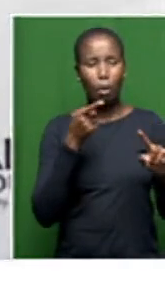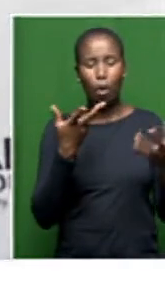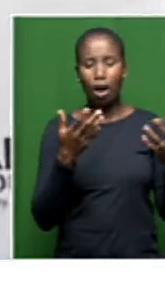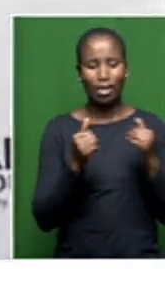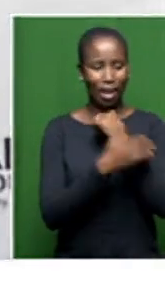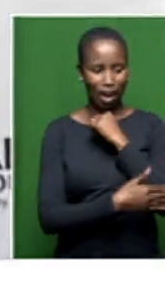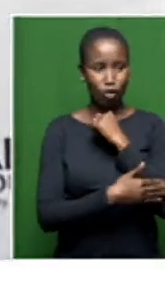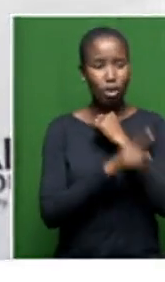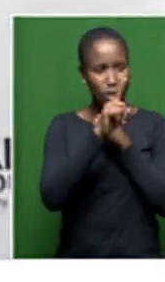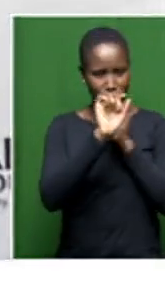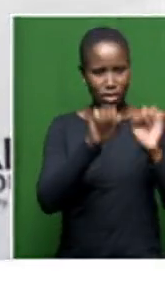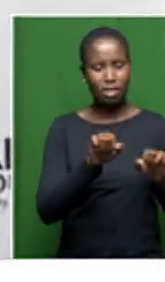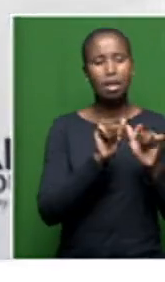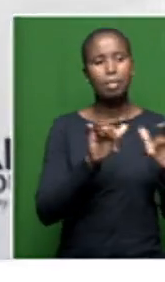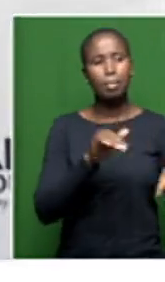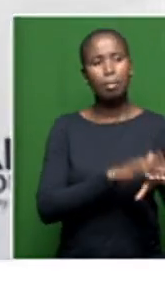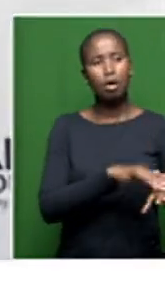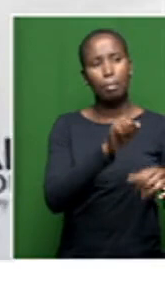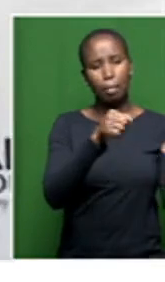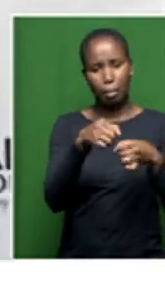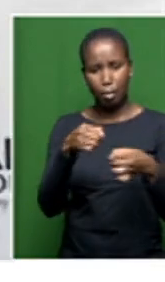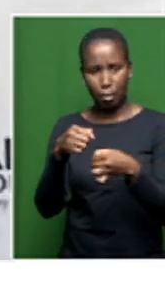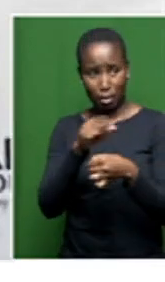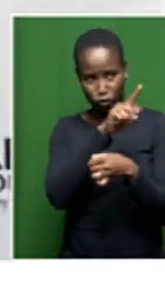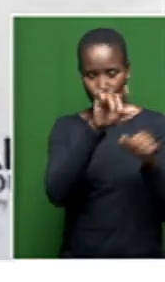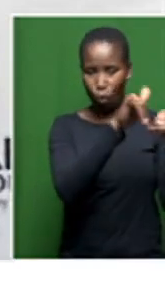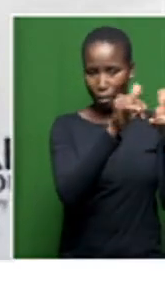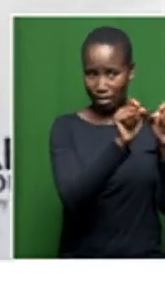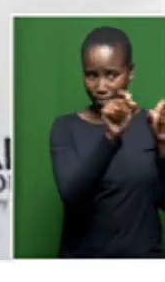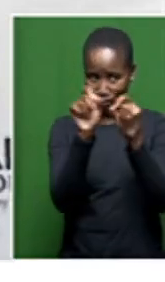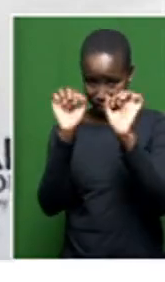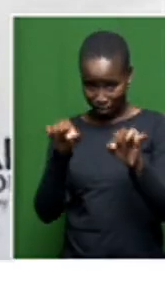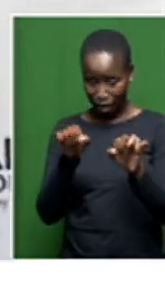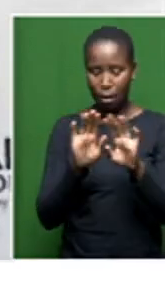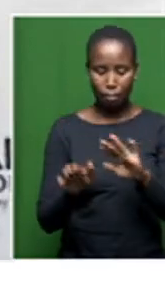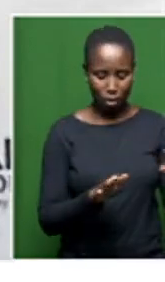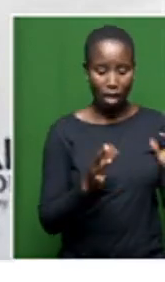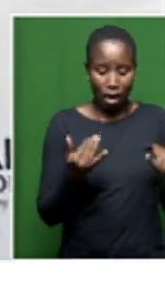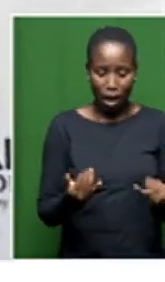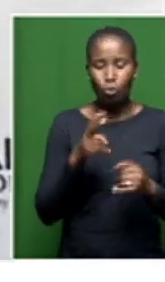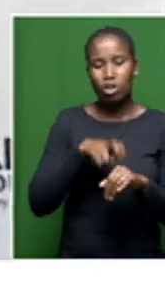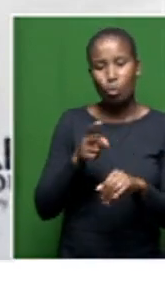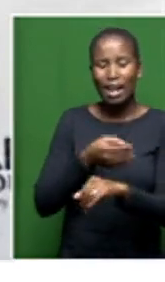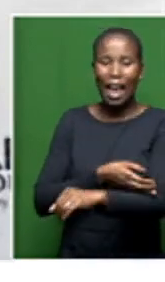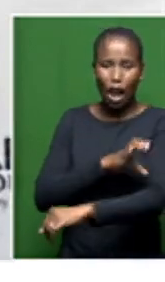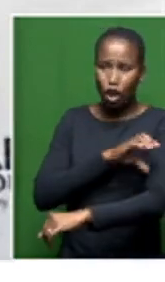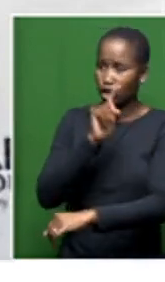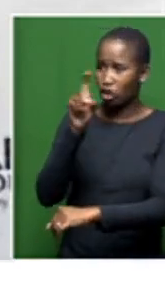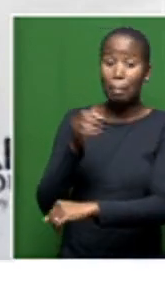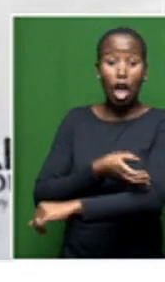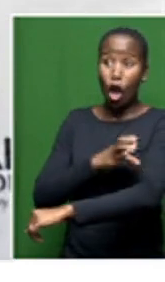a lot of jobs in the operations itself. But we often find that they would require energy, so energy companies would